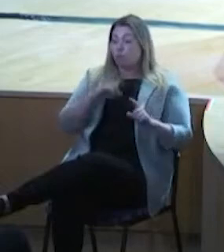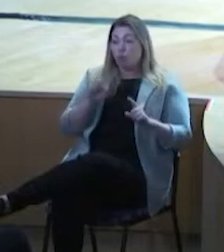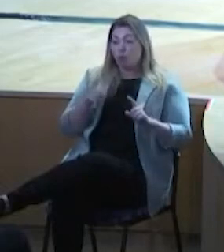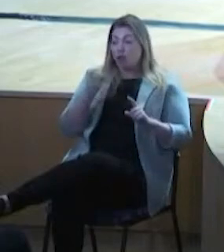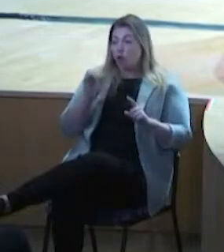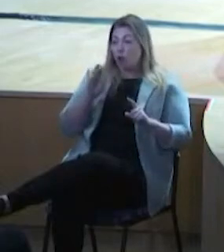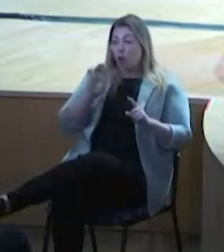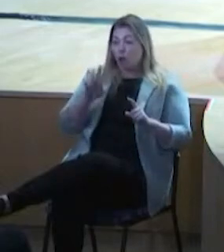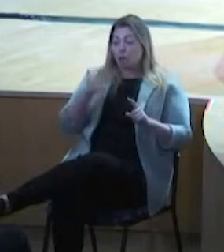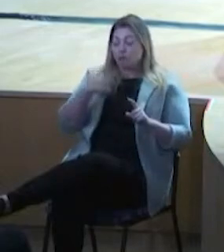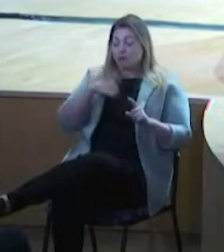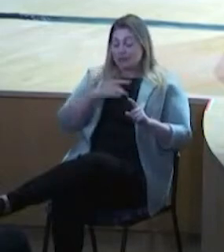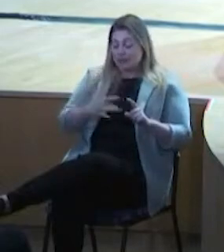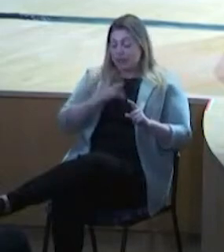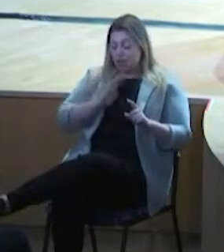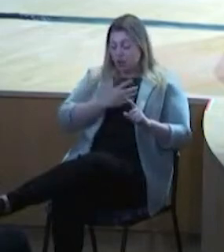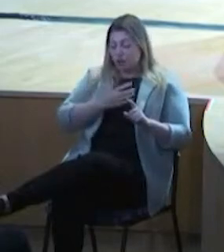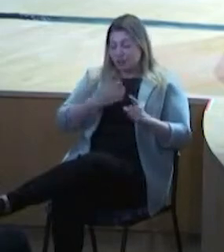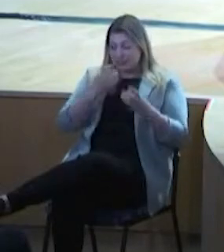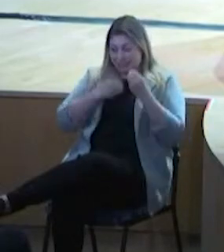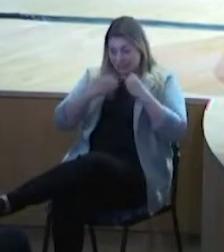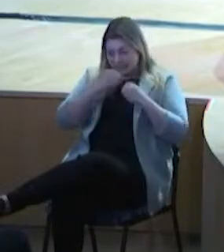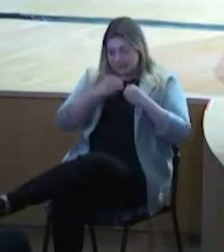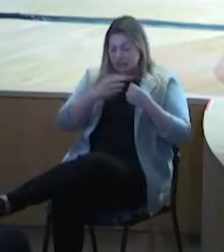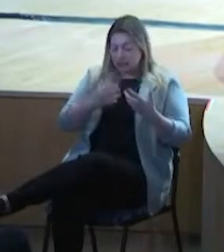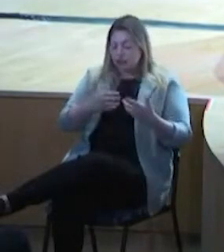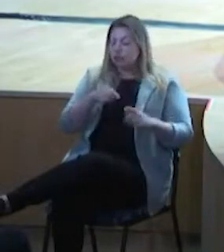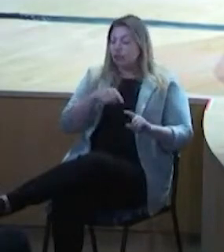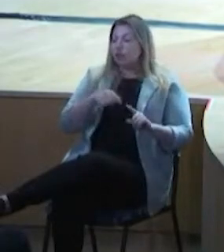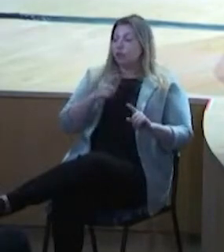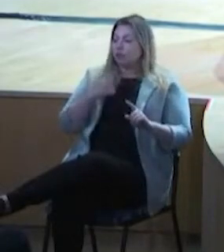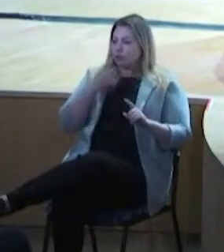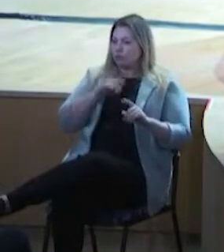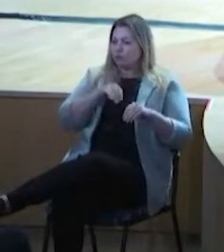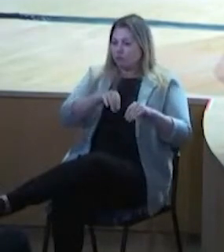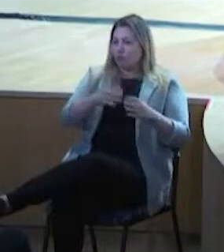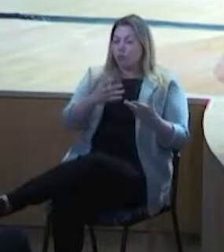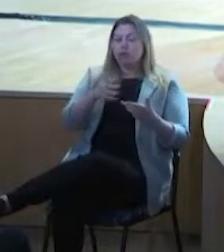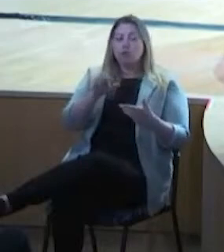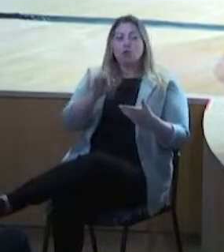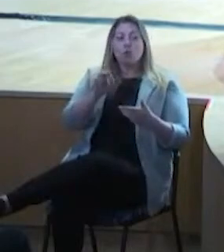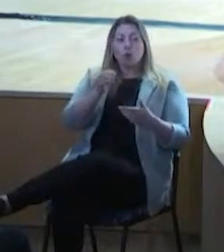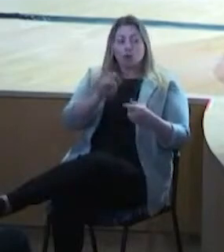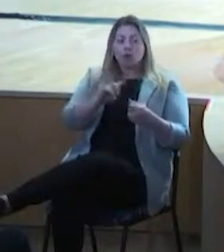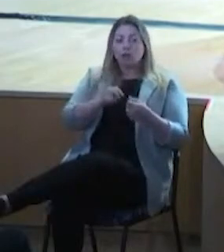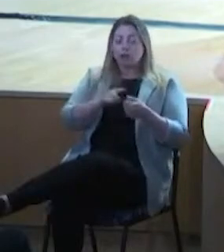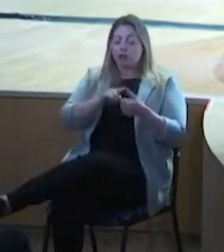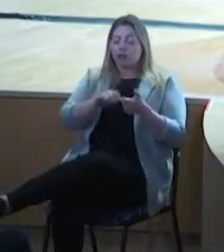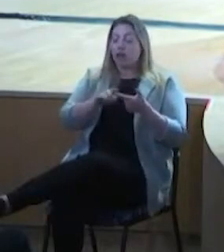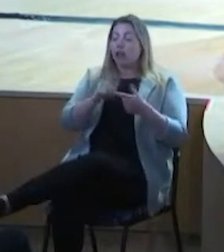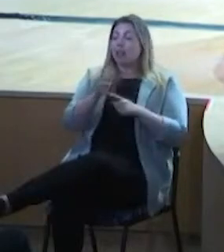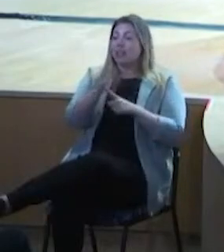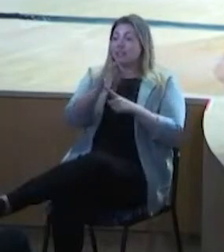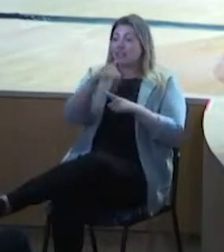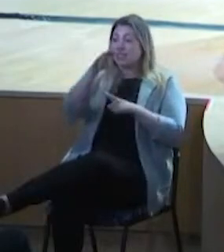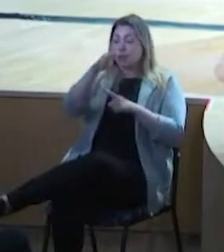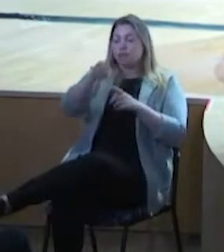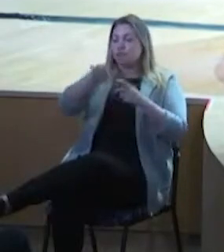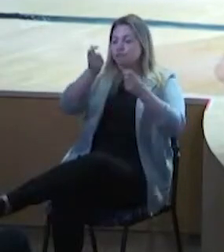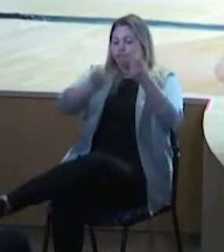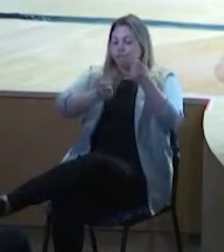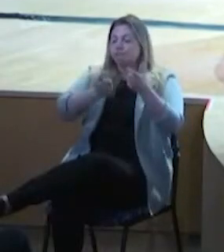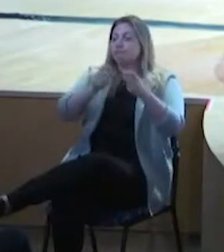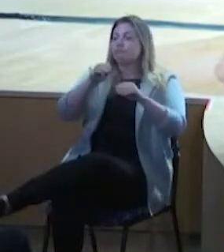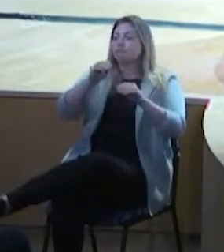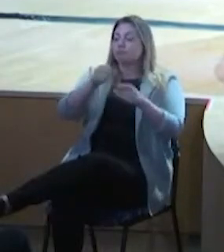back to. So in order to replant it, you need to remove the corm, you need to remove the leaves at the top, and you go ahead and